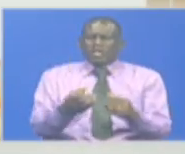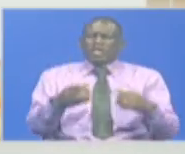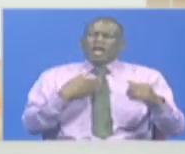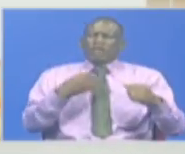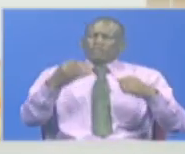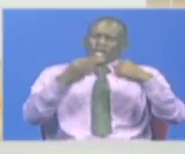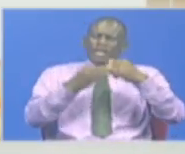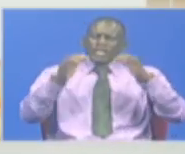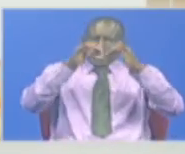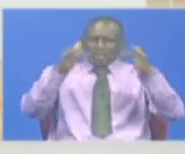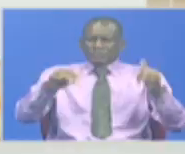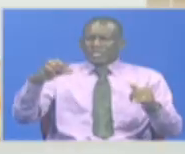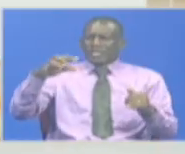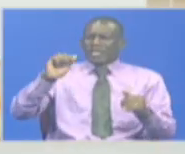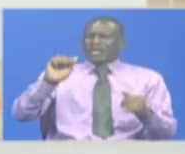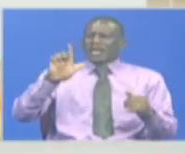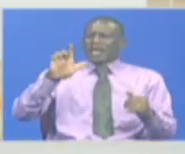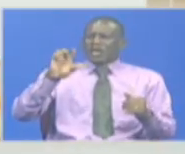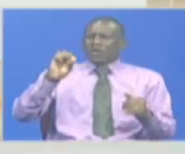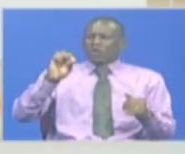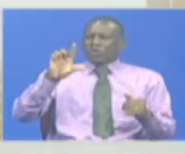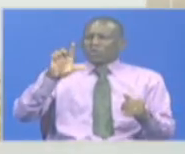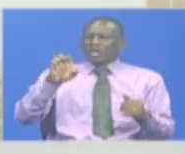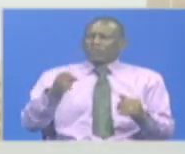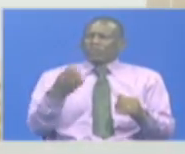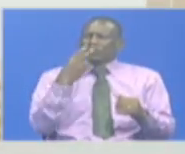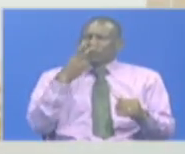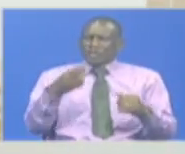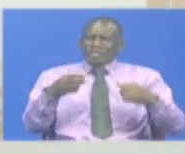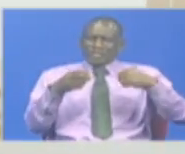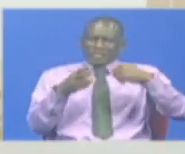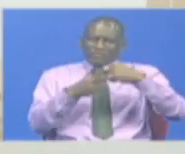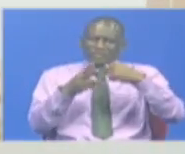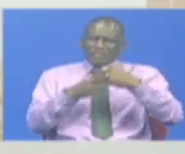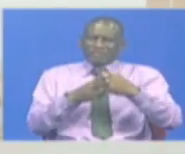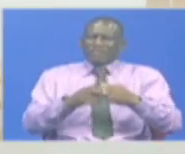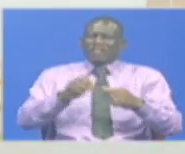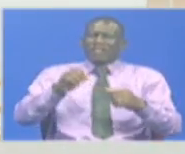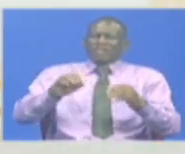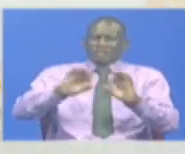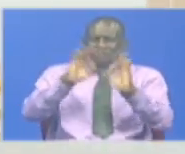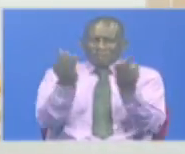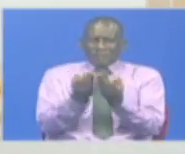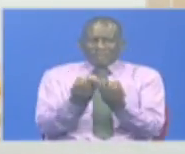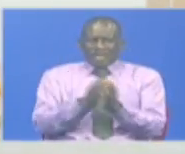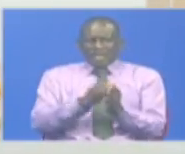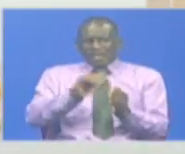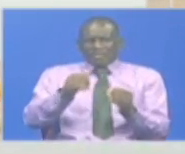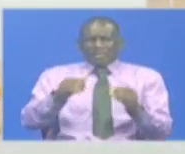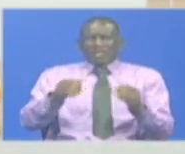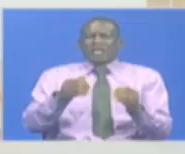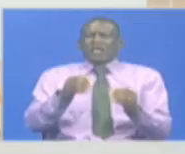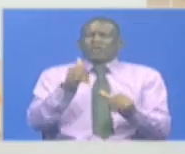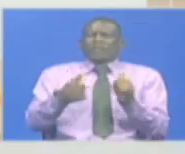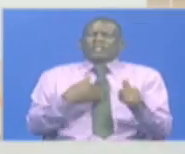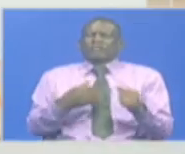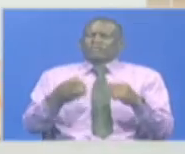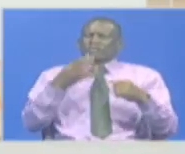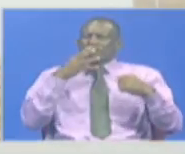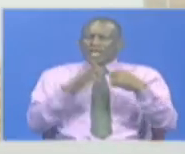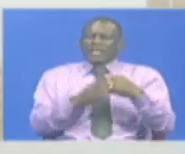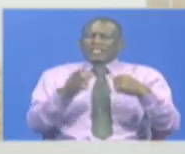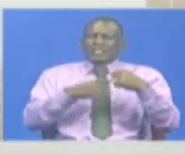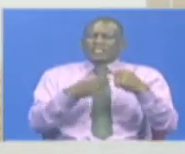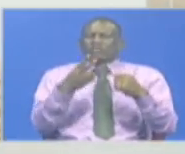hosting 260 families, and 17 camps in Tana Delta hosting 962 families.